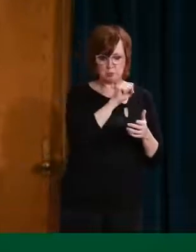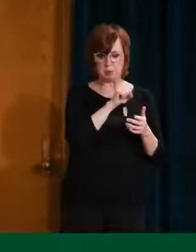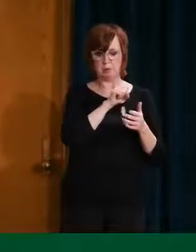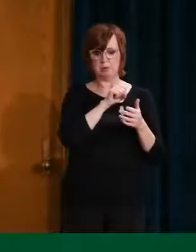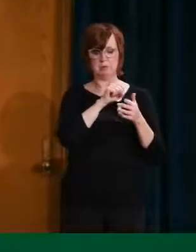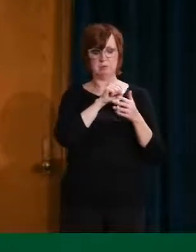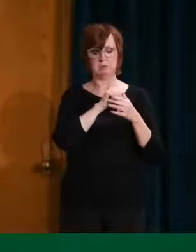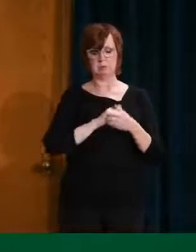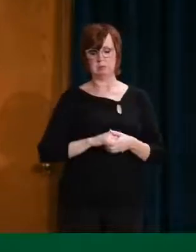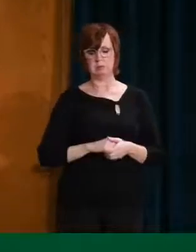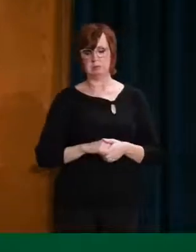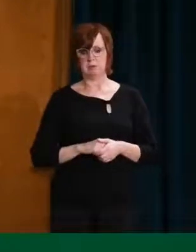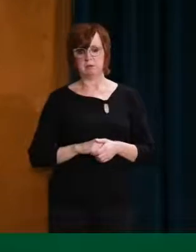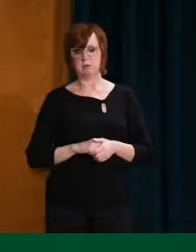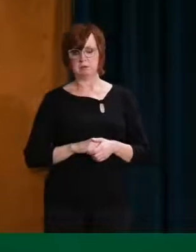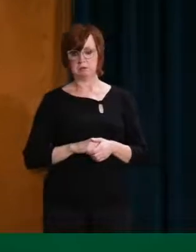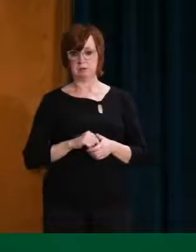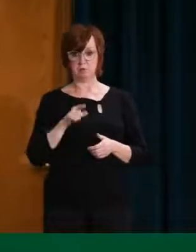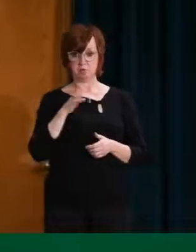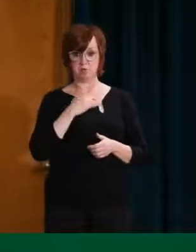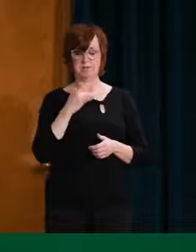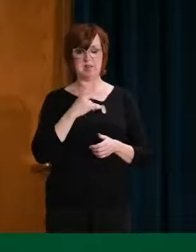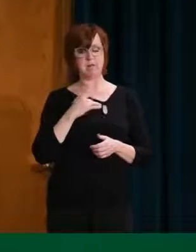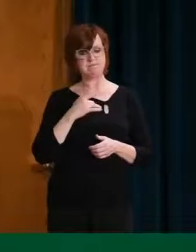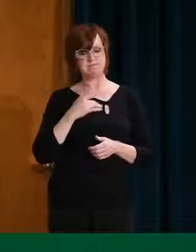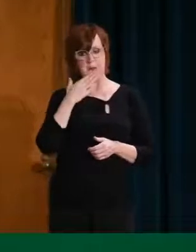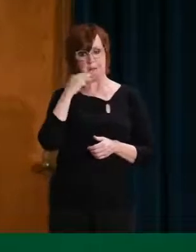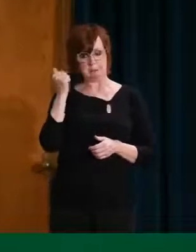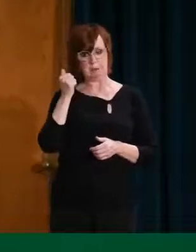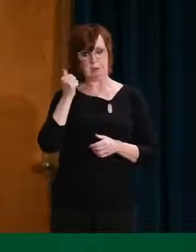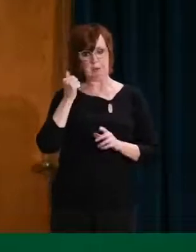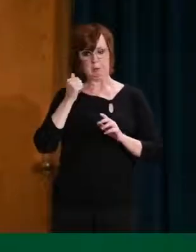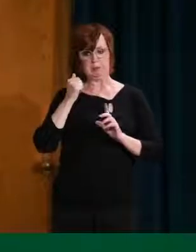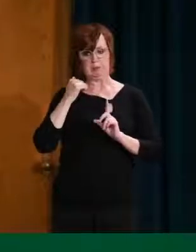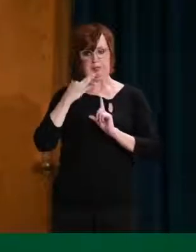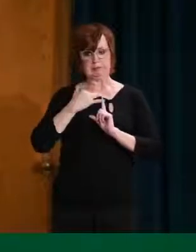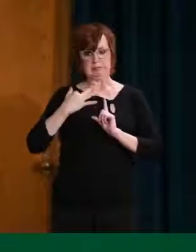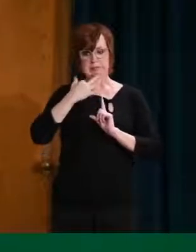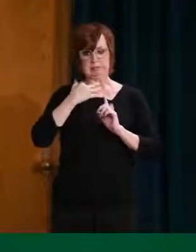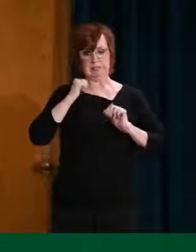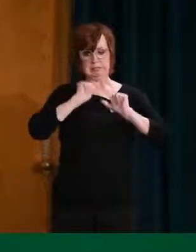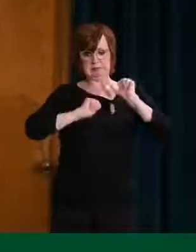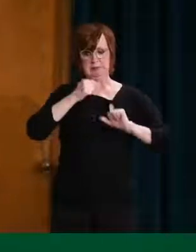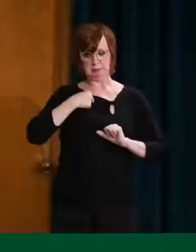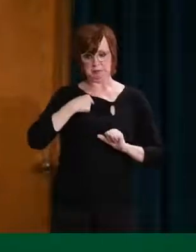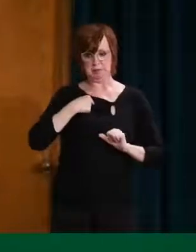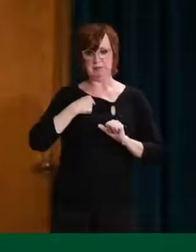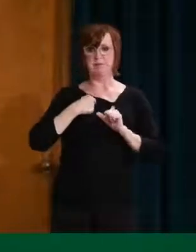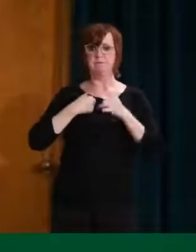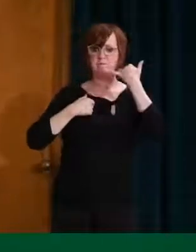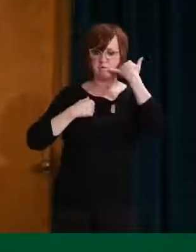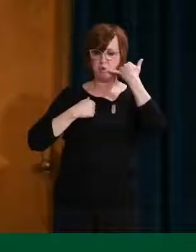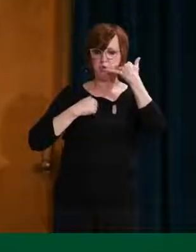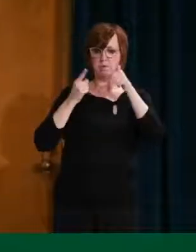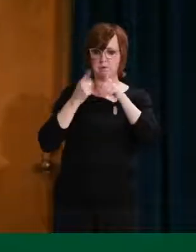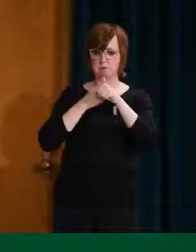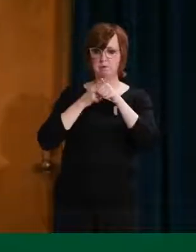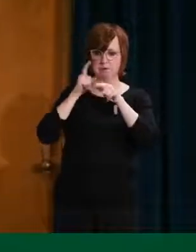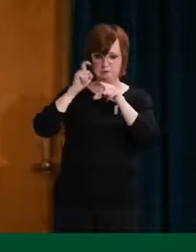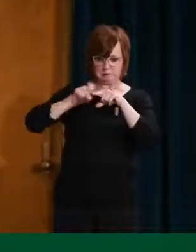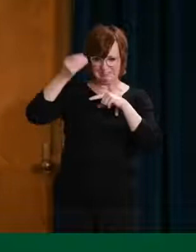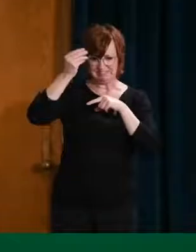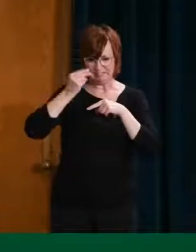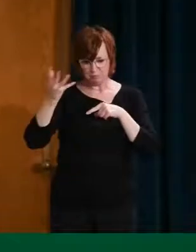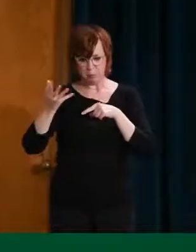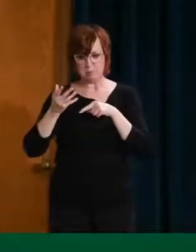do need a clinical assessment, then you should call ahead, describe your symptoms, so that your healthcare provider can then take appropriate precautions. I think that's a really